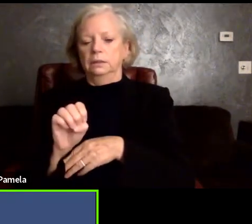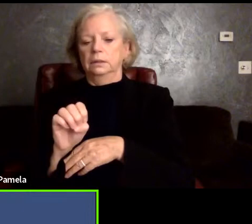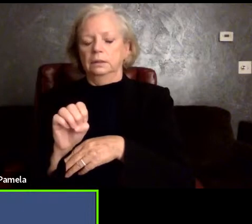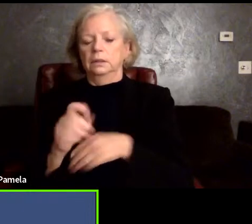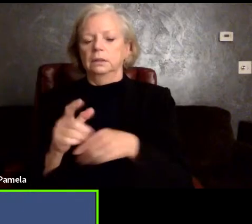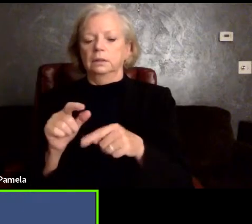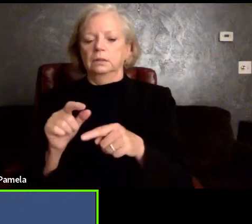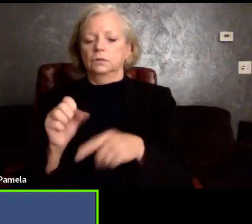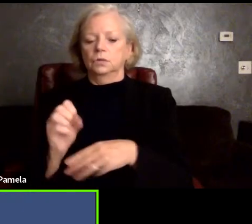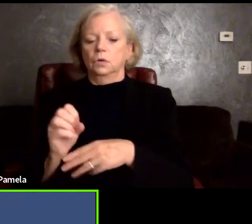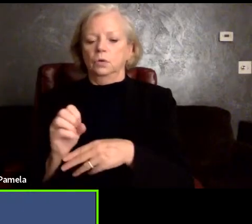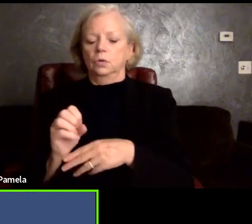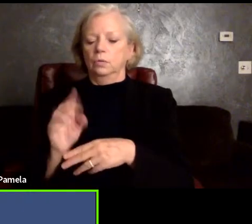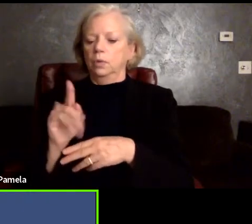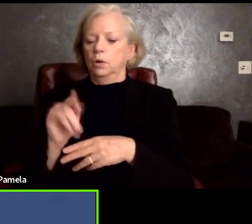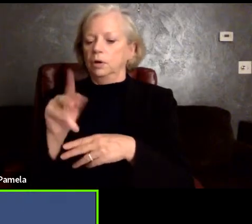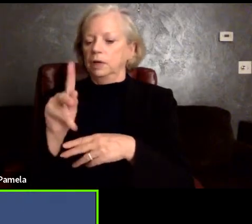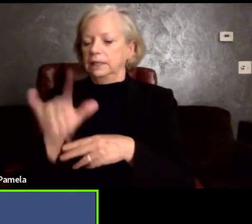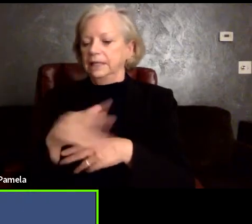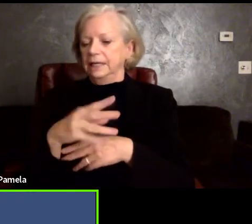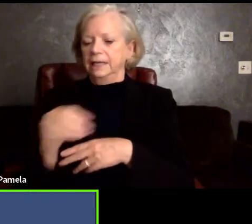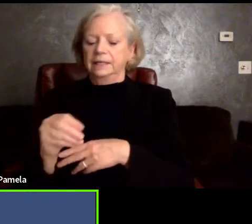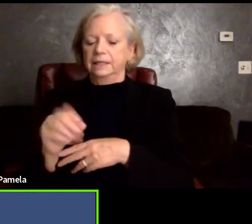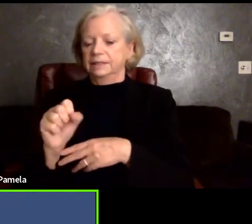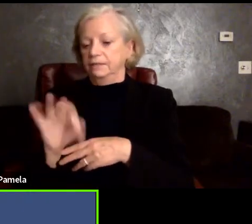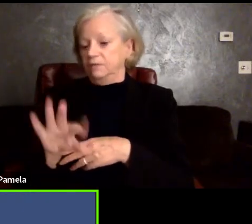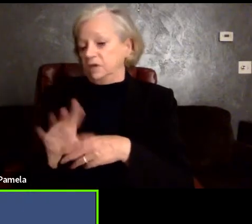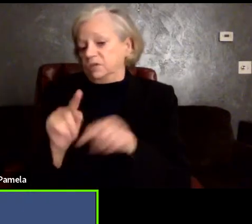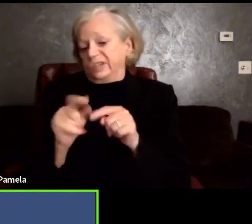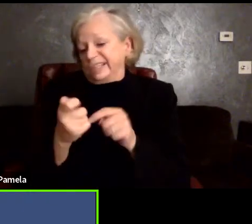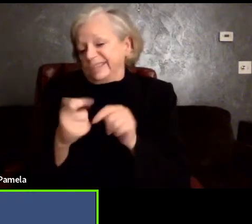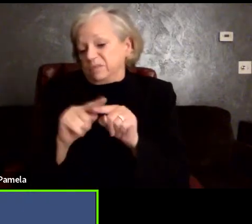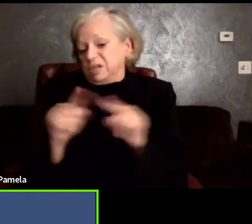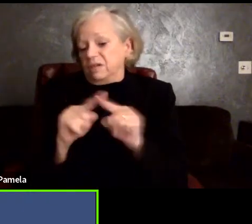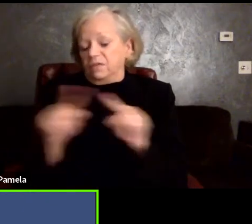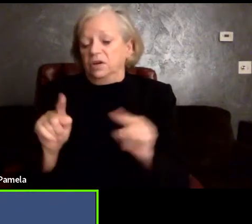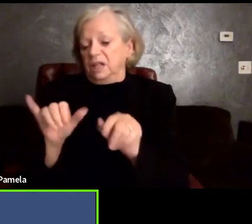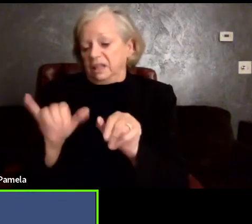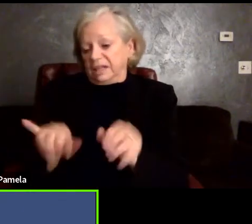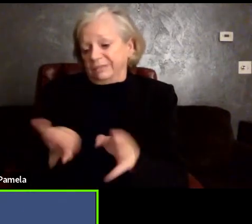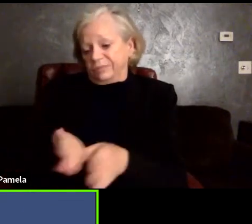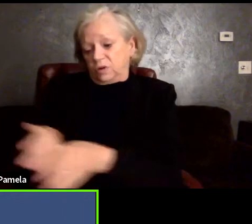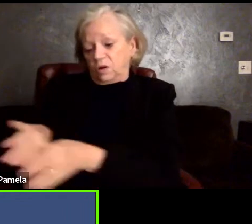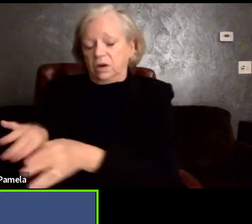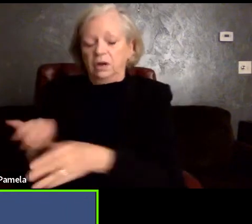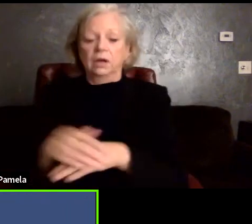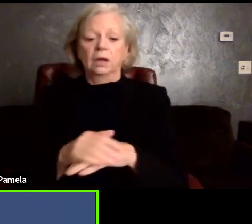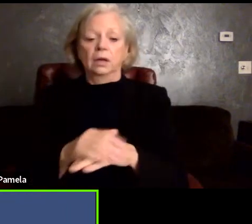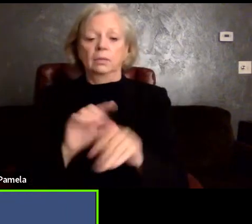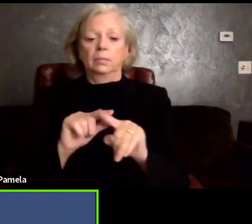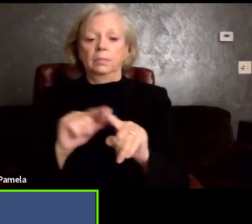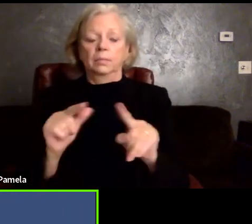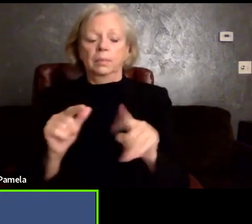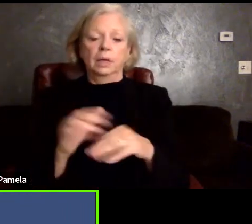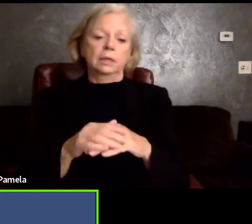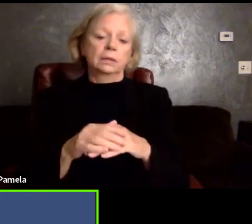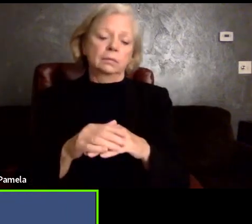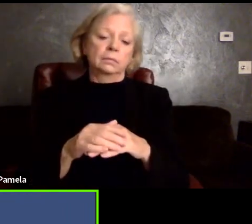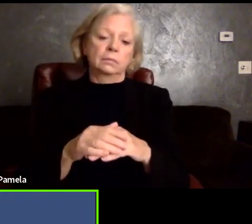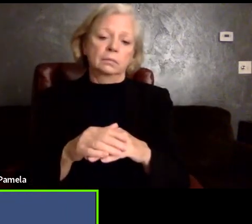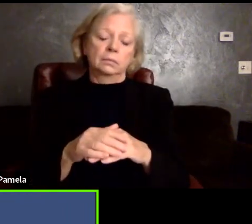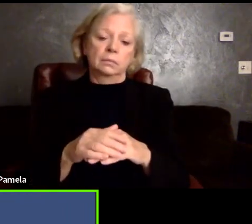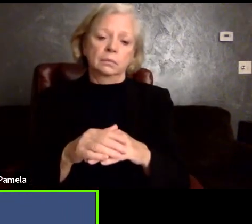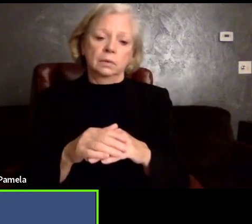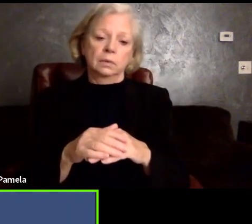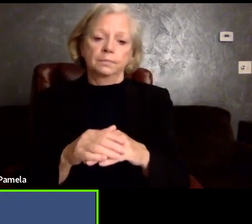Berkeley and San Francisco are a little different in that regard. I'm impressed that Contra Costa is able to